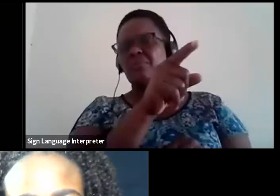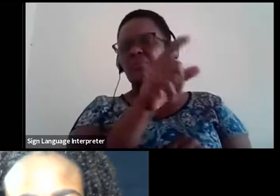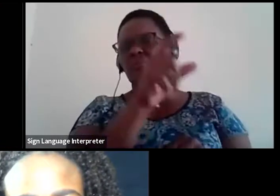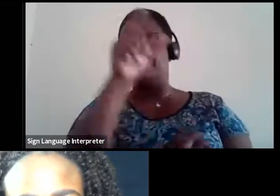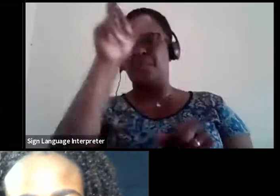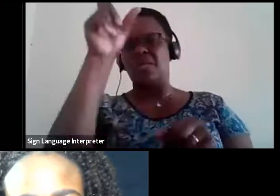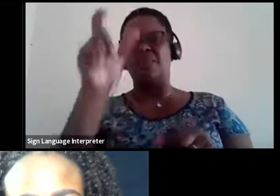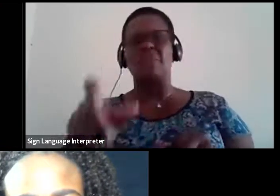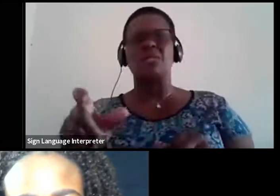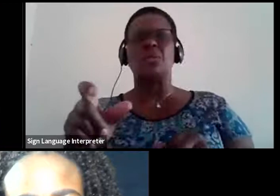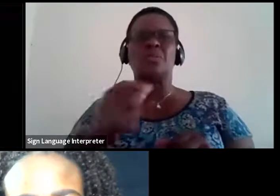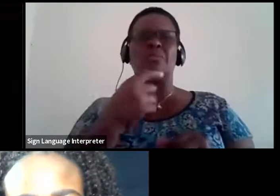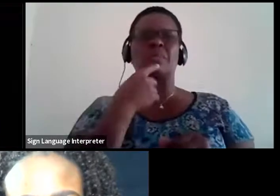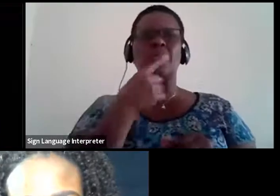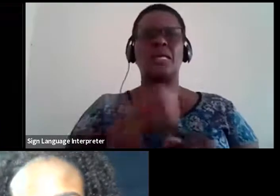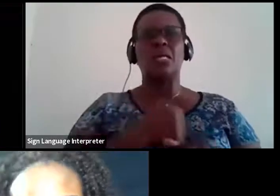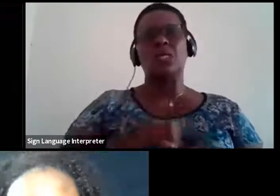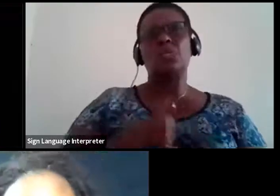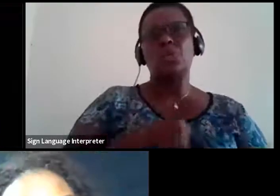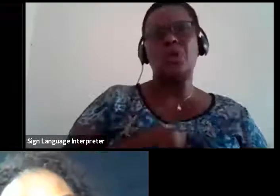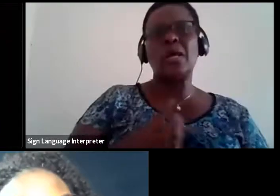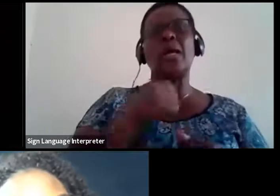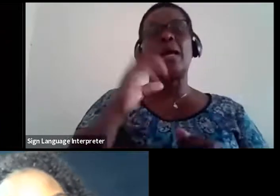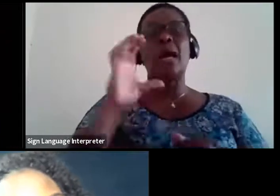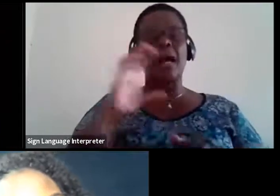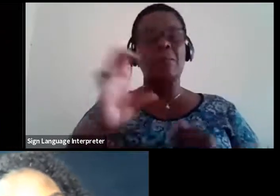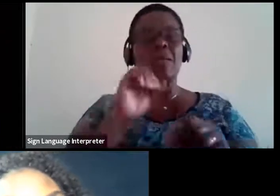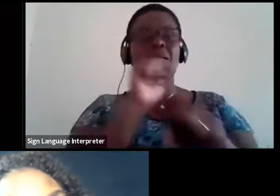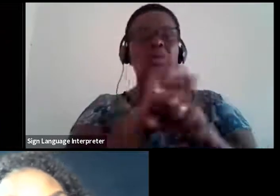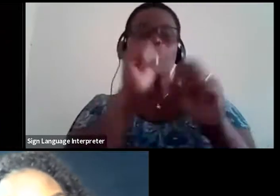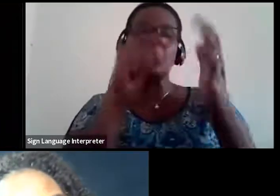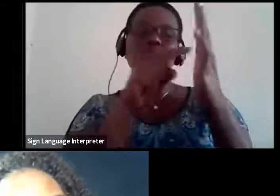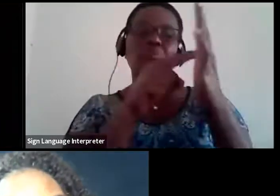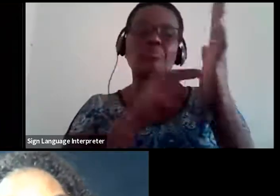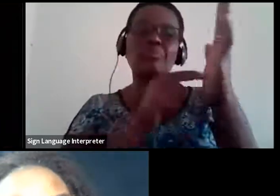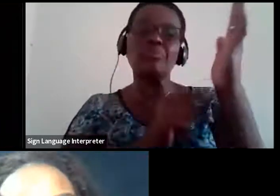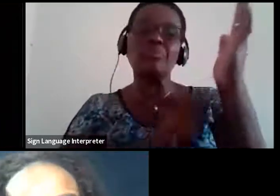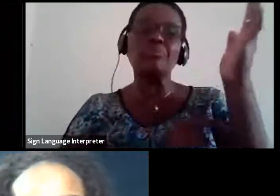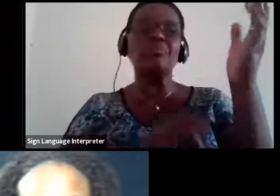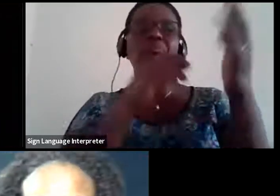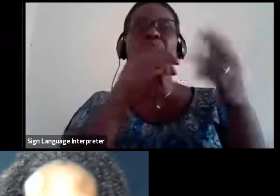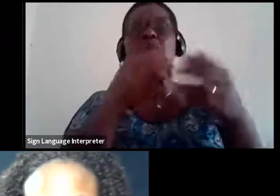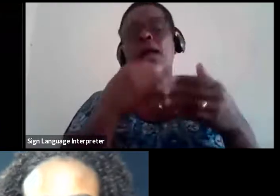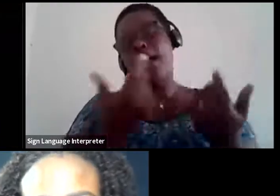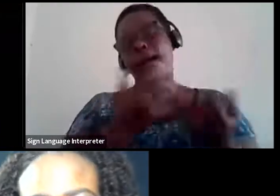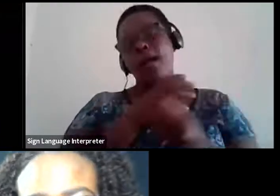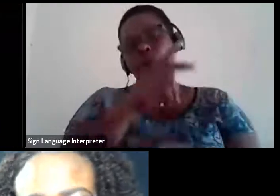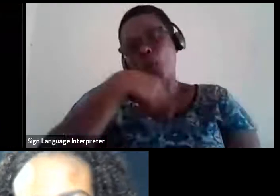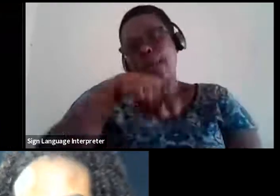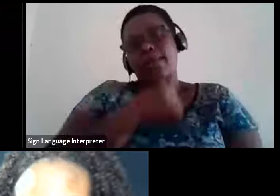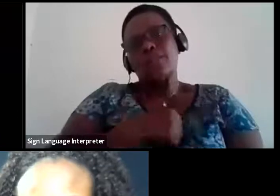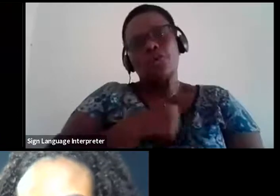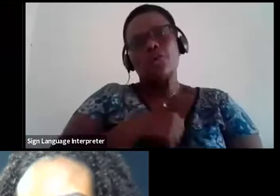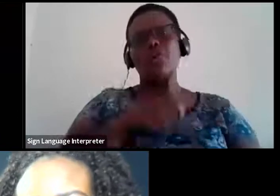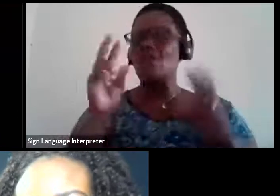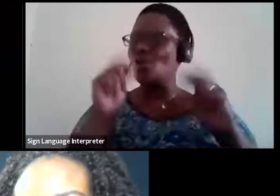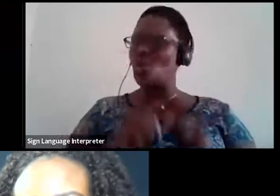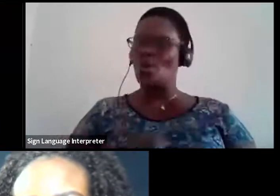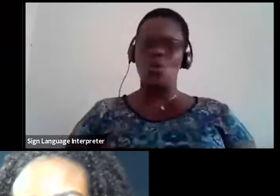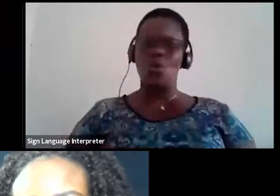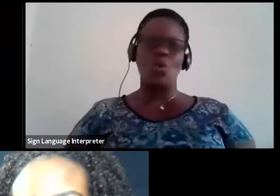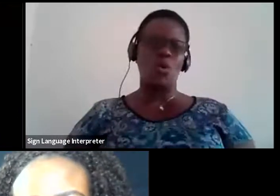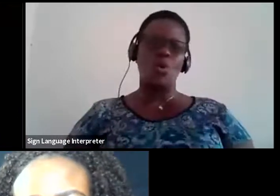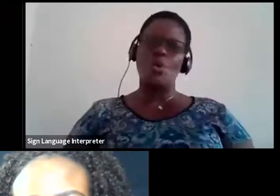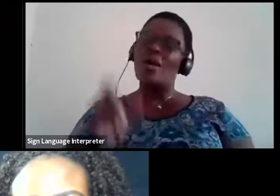does. They need to be proactive before any legislation or any end user comes out to say, hey, look, this is not working for us